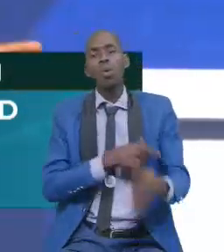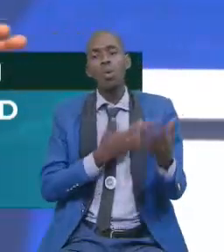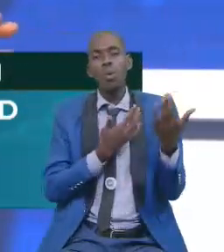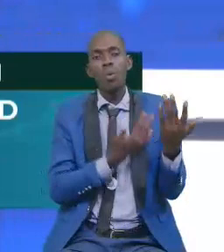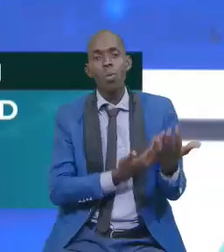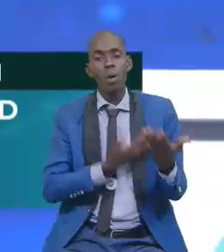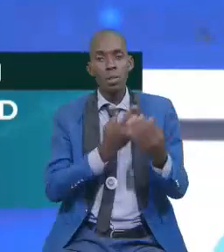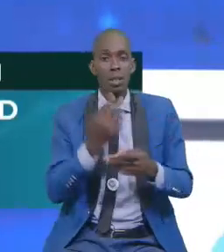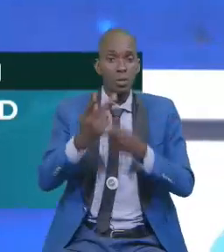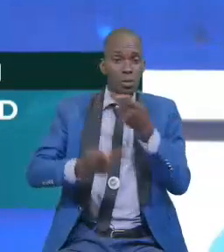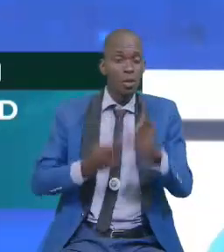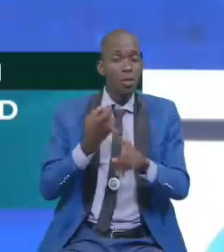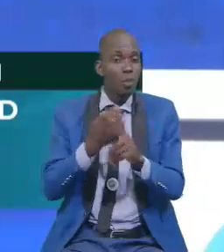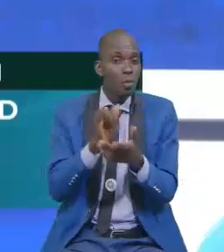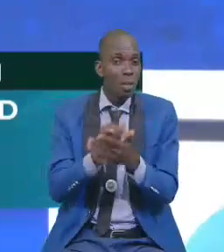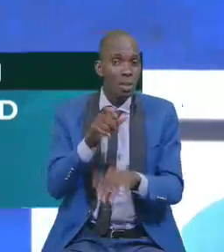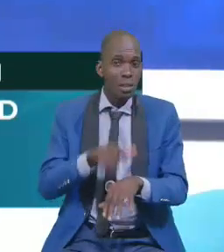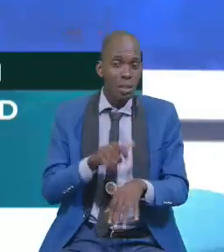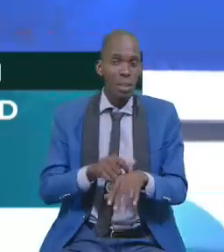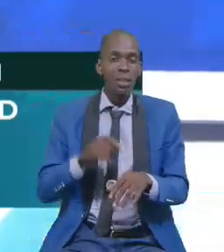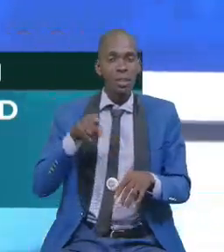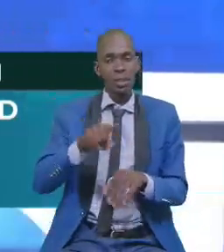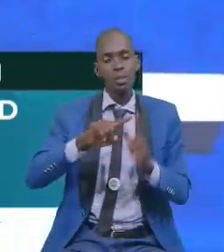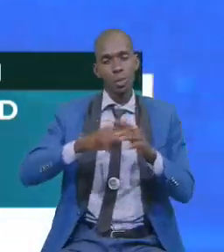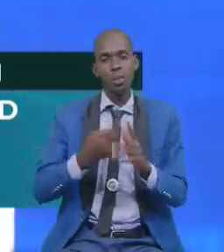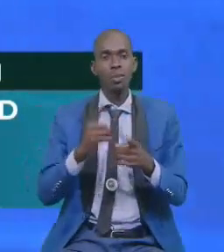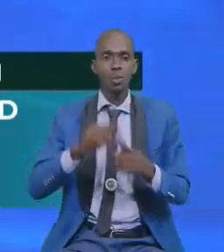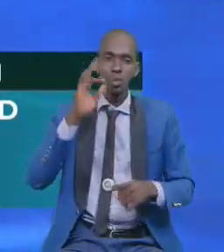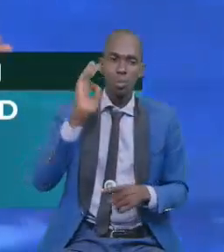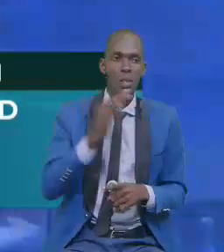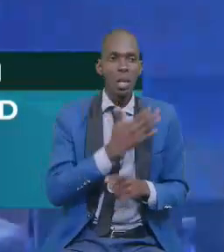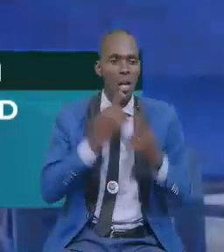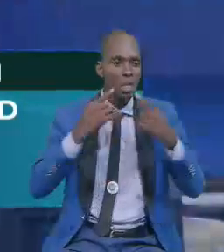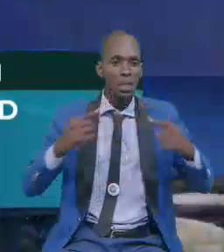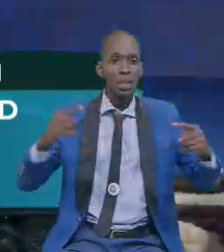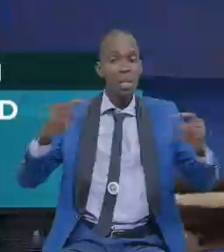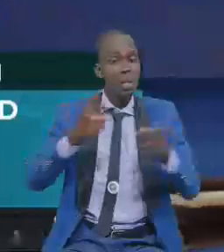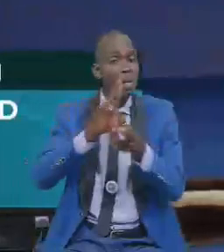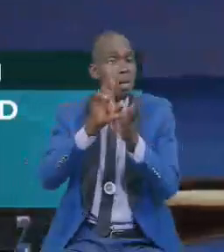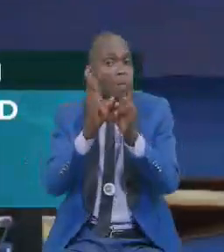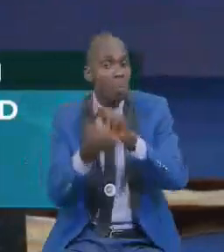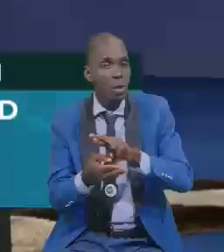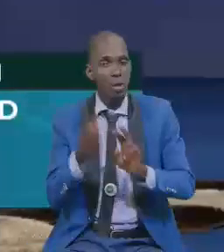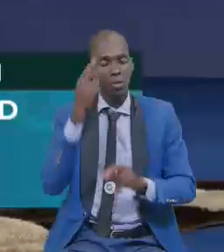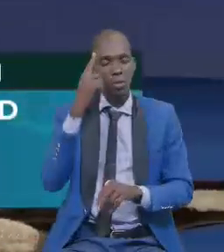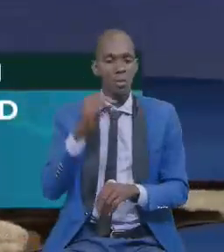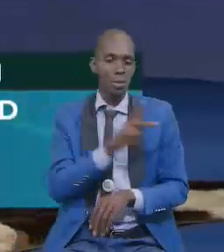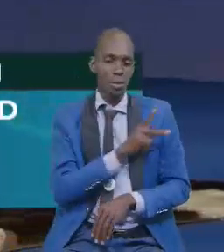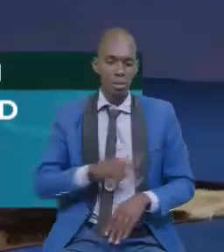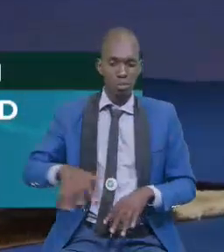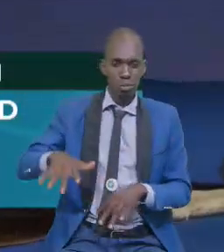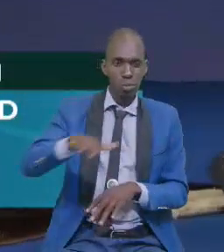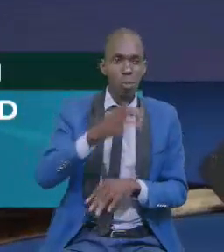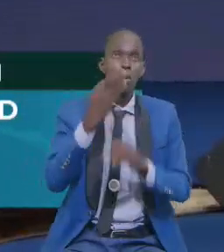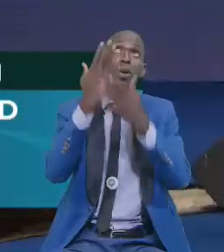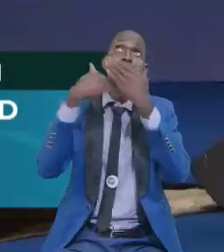that time he began to preach and to say, repent, for the kingdom of heaven